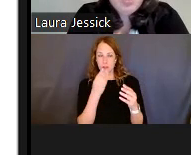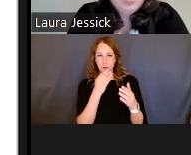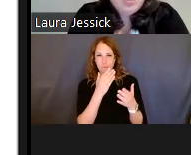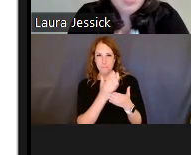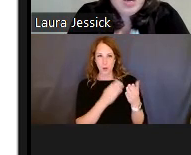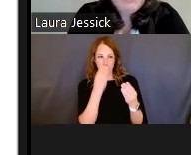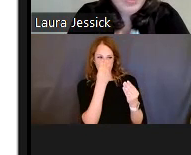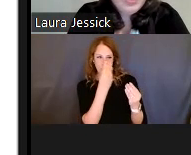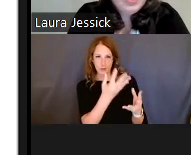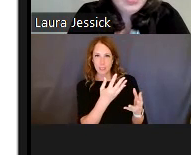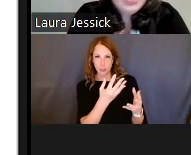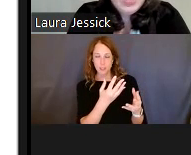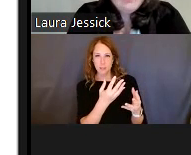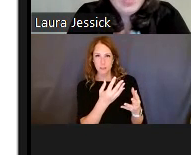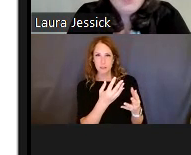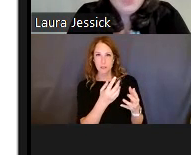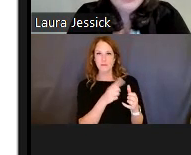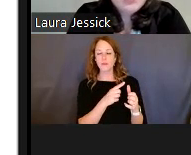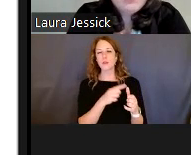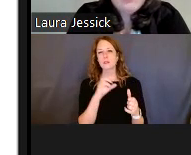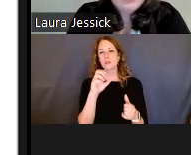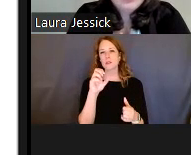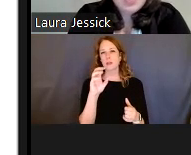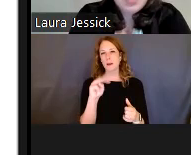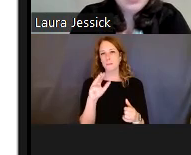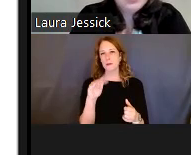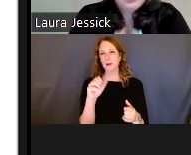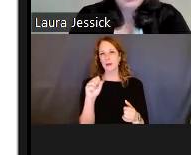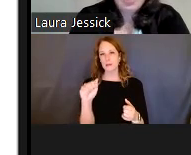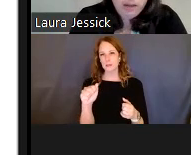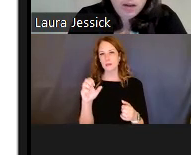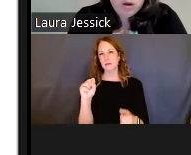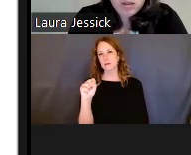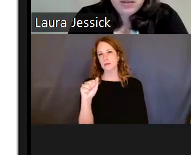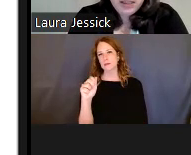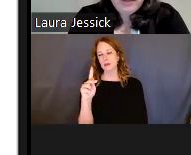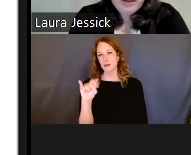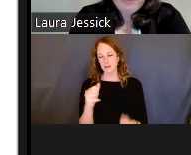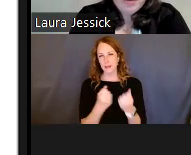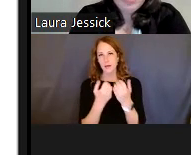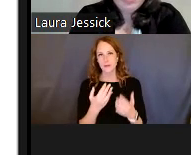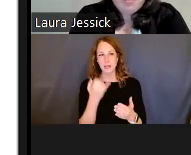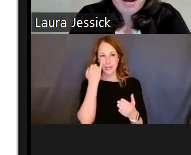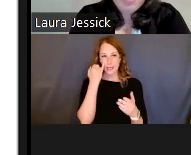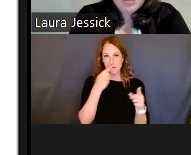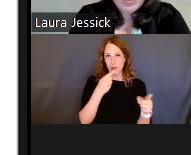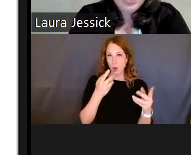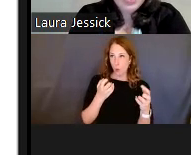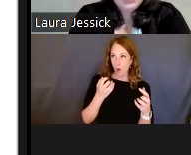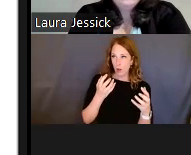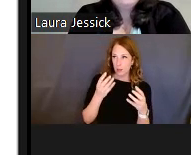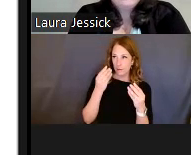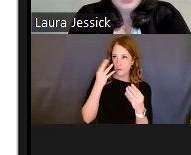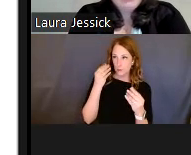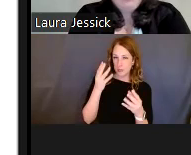with an MCASA SAKI advocate. And then once the survivor decides if they want to receive information about their